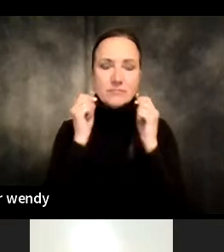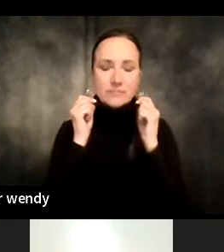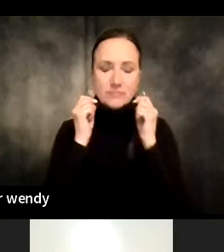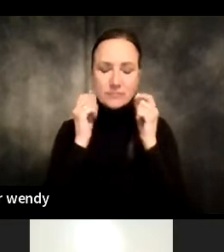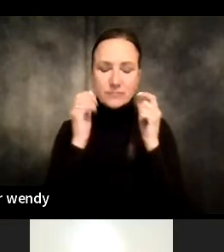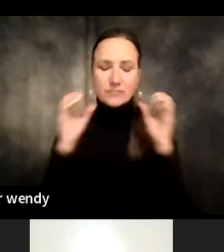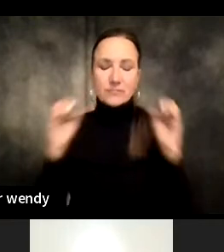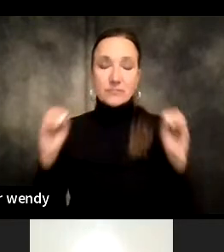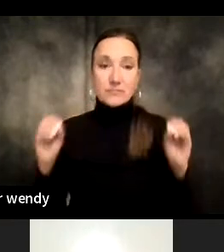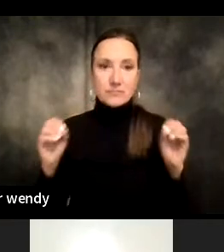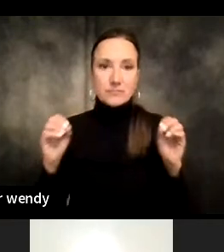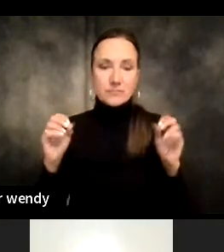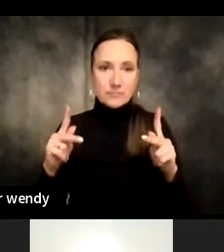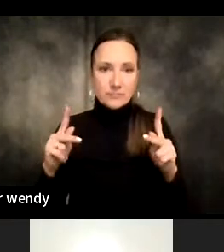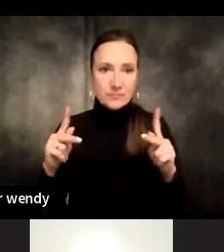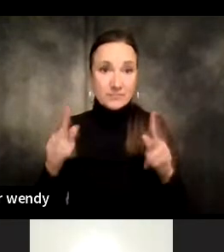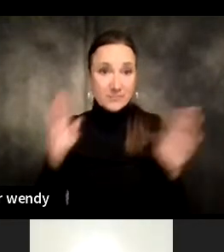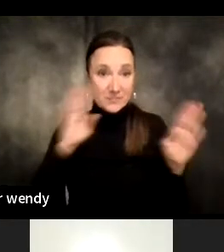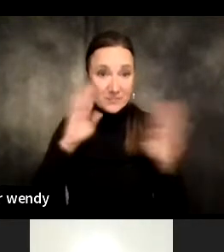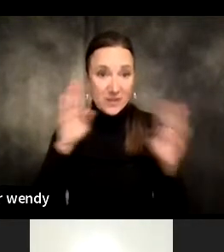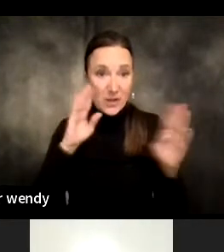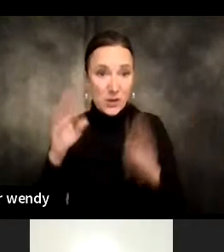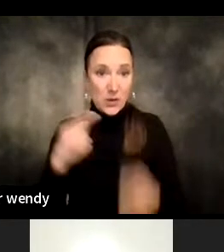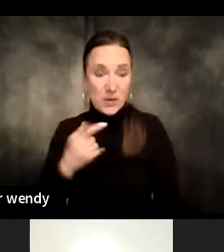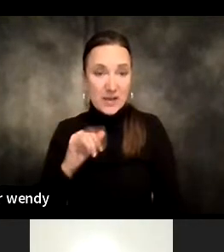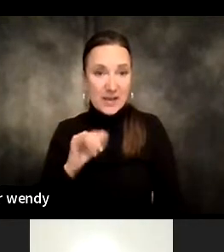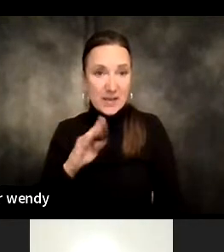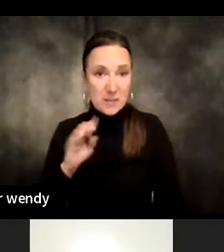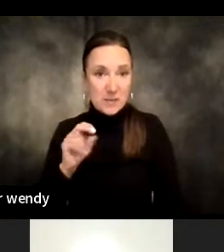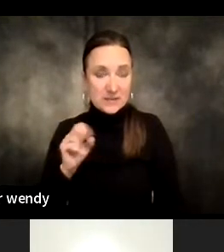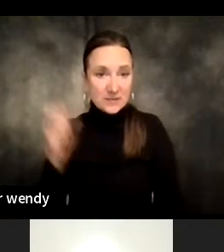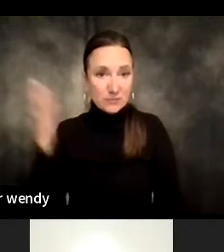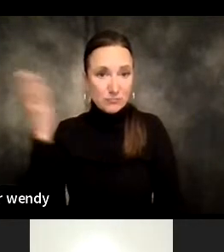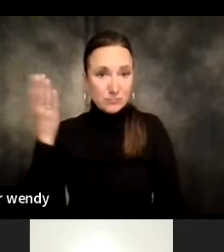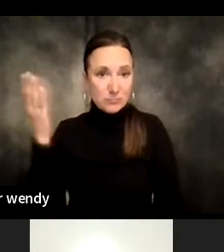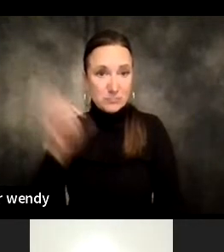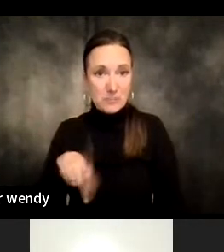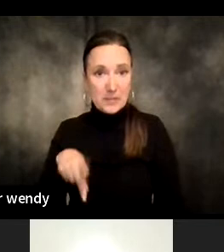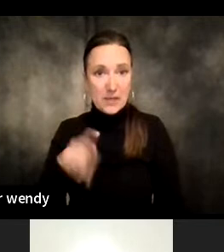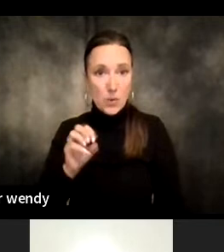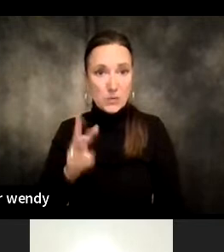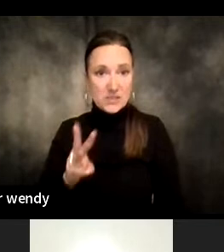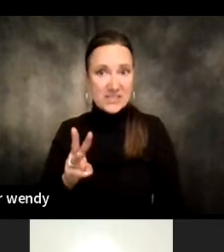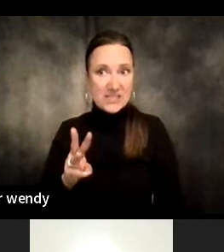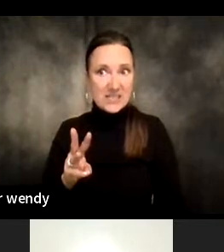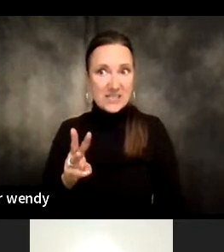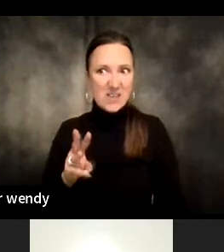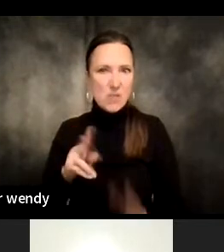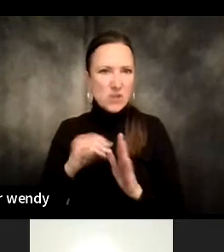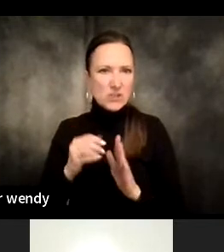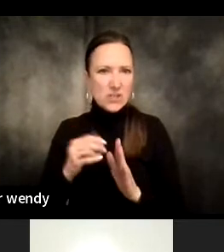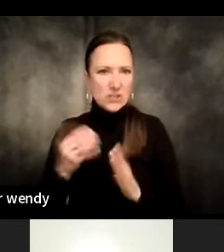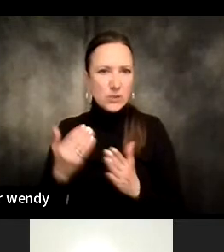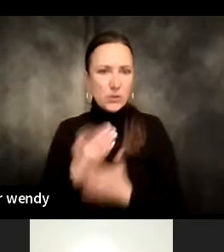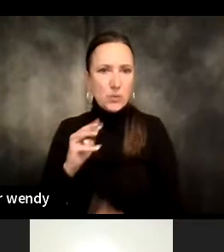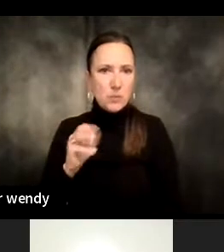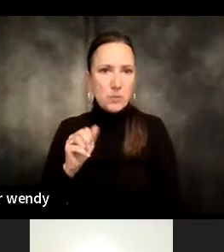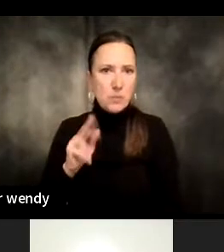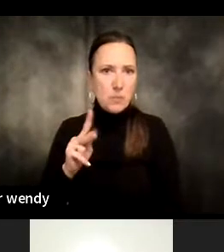Okay, Mr. Gibbons, good to see you. You're presenting on a PUD project in Union Market.